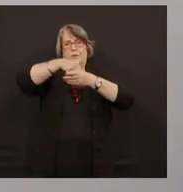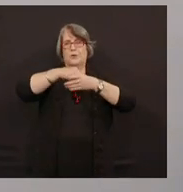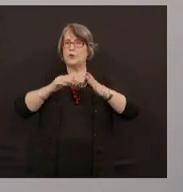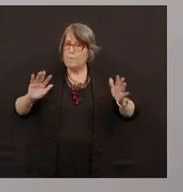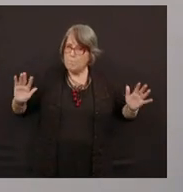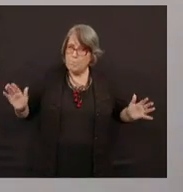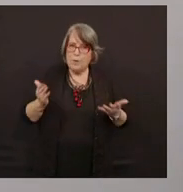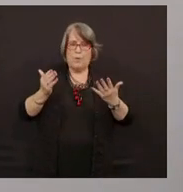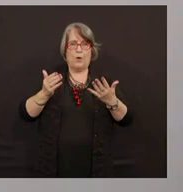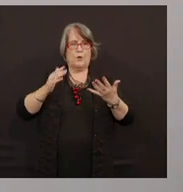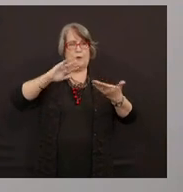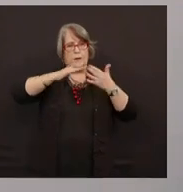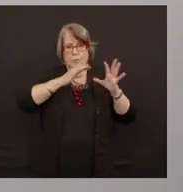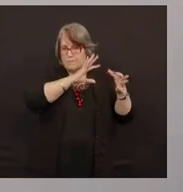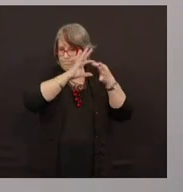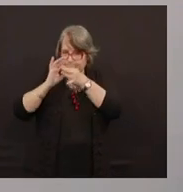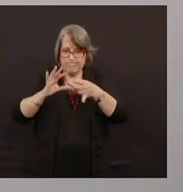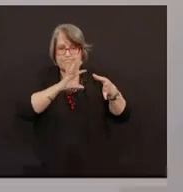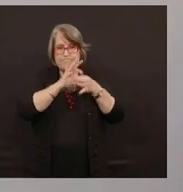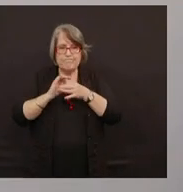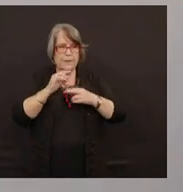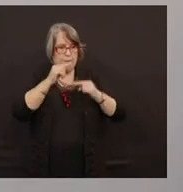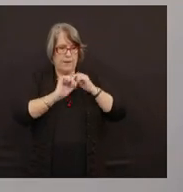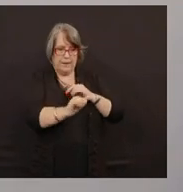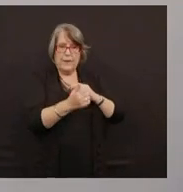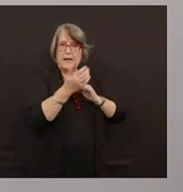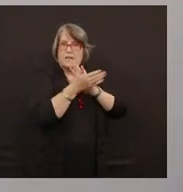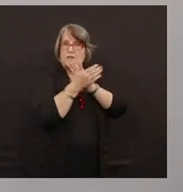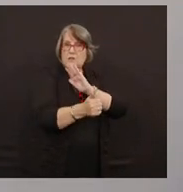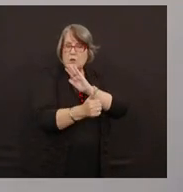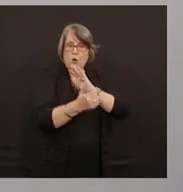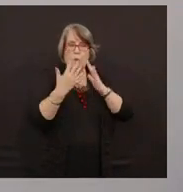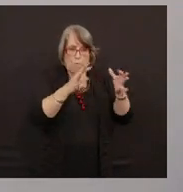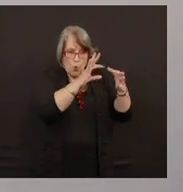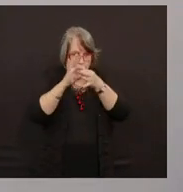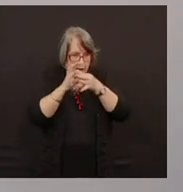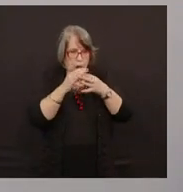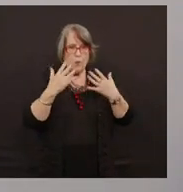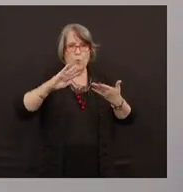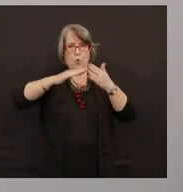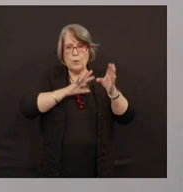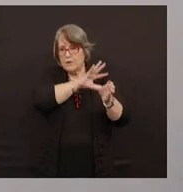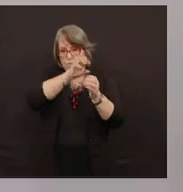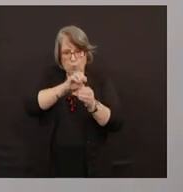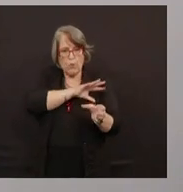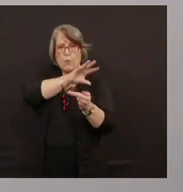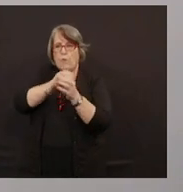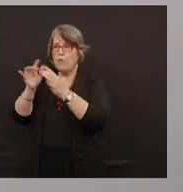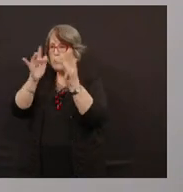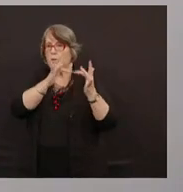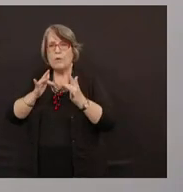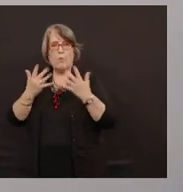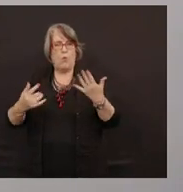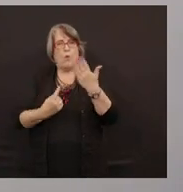greater community connection, building people's capacity for having more relationships, more community contact,